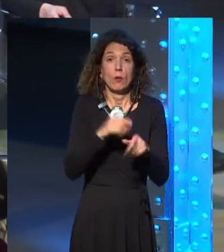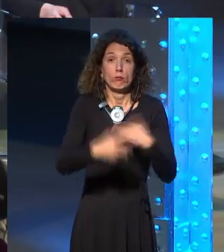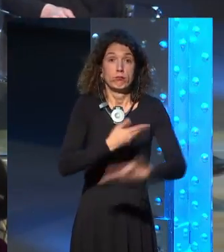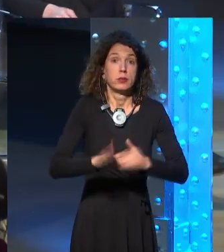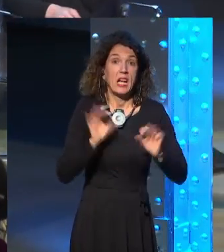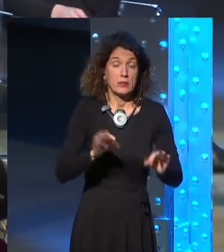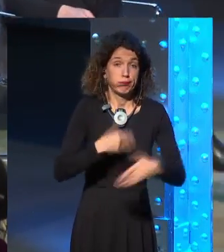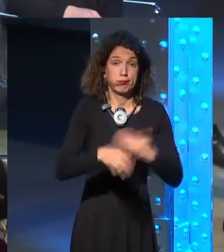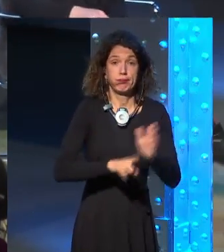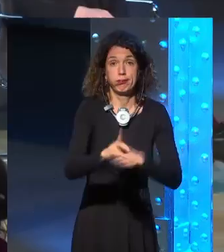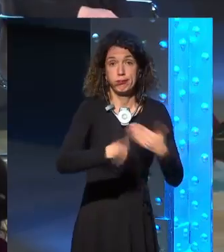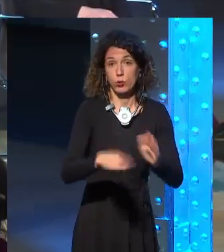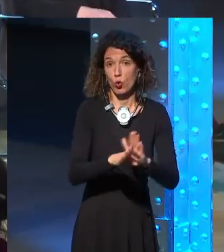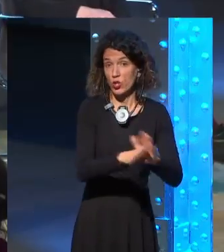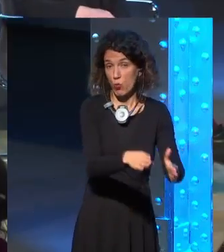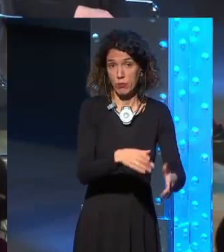quite,